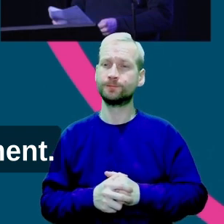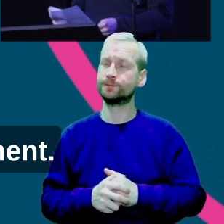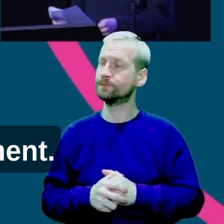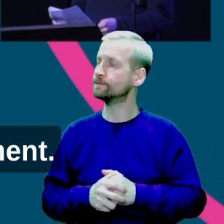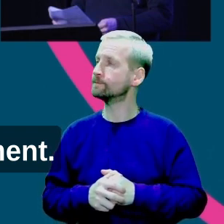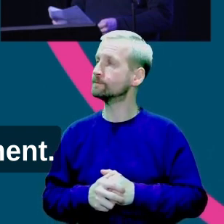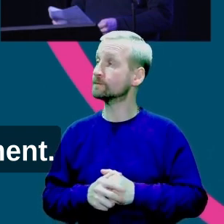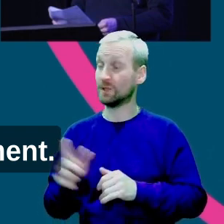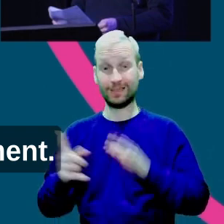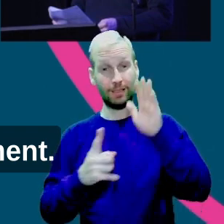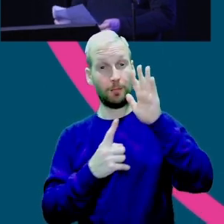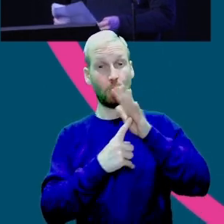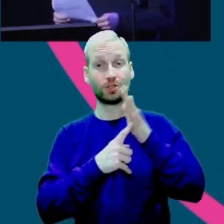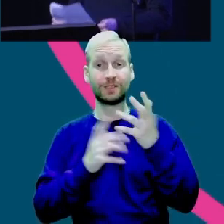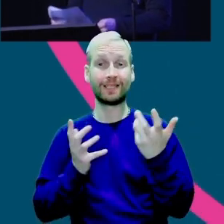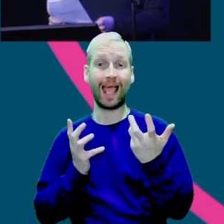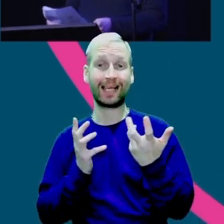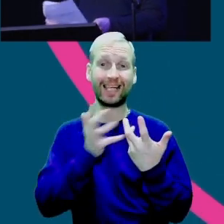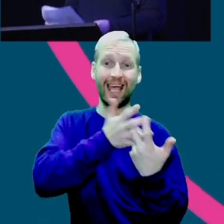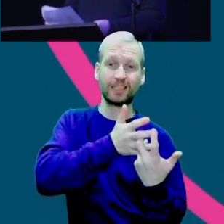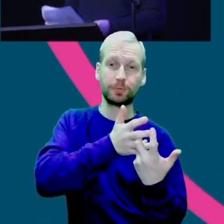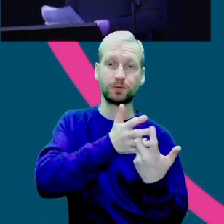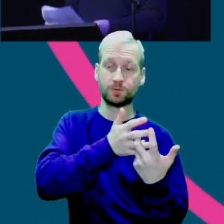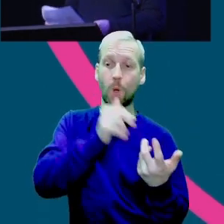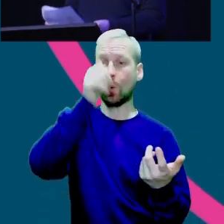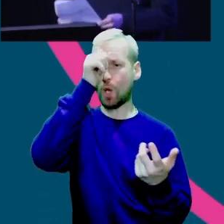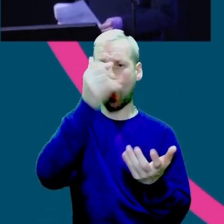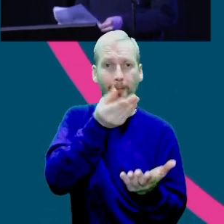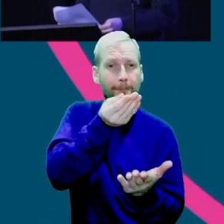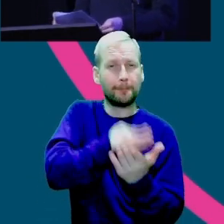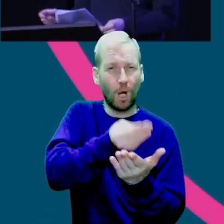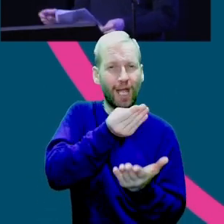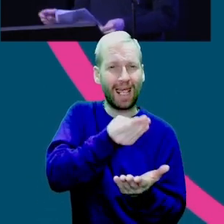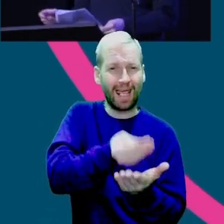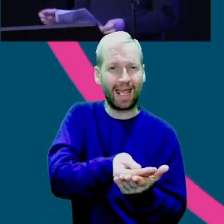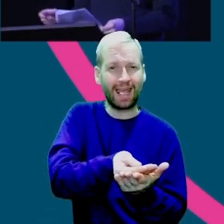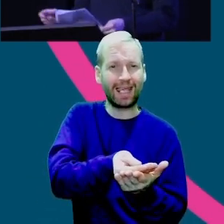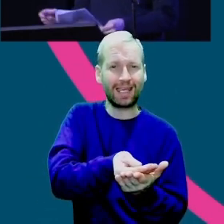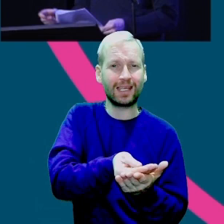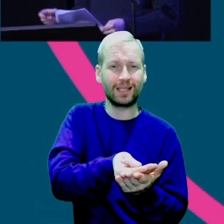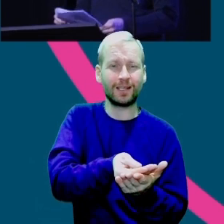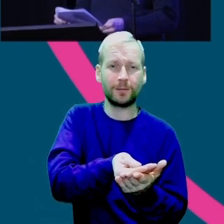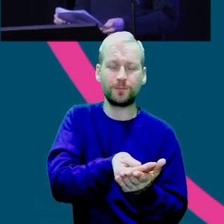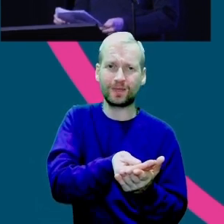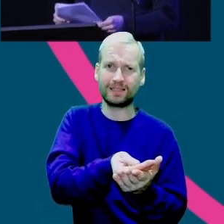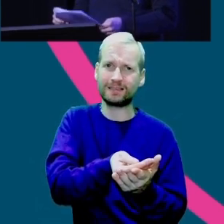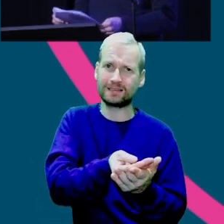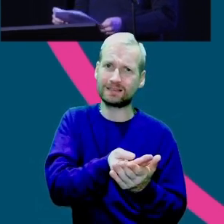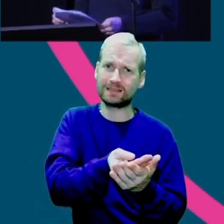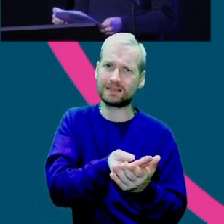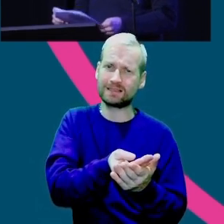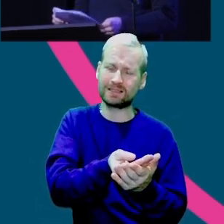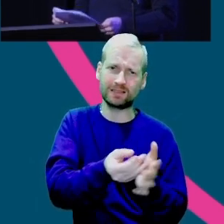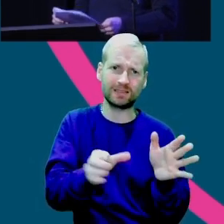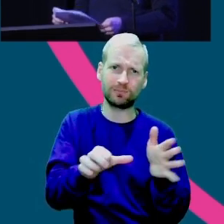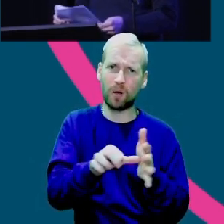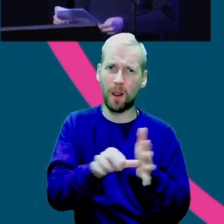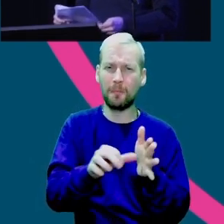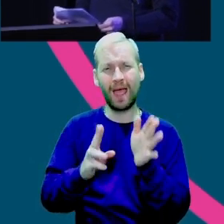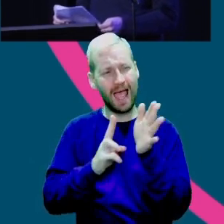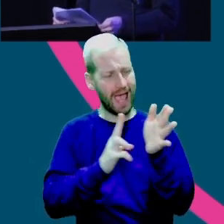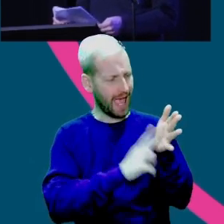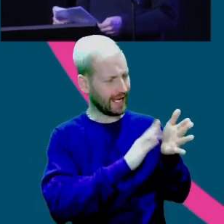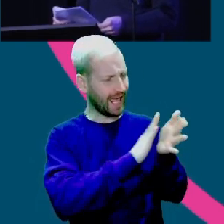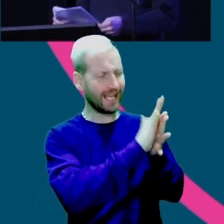of engagement. So we know that money is particularly, well, it's a pinch point. NHS services have got to